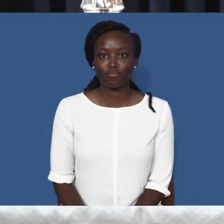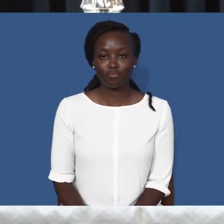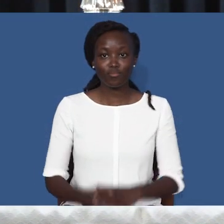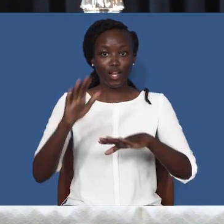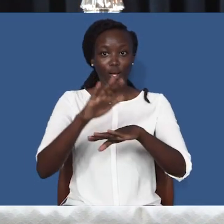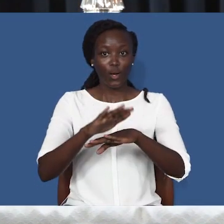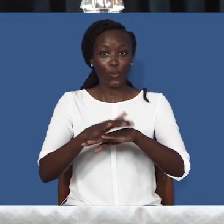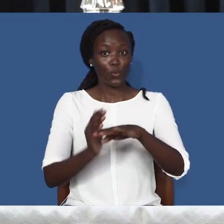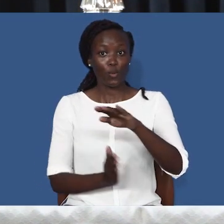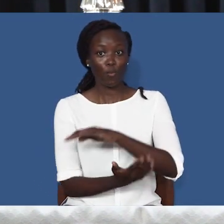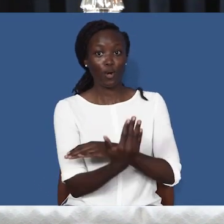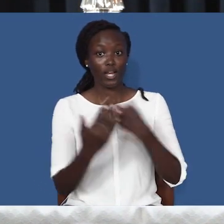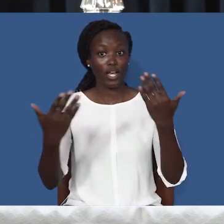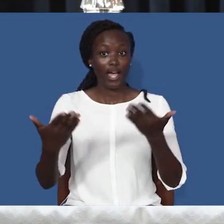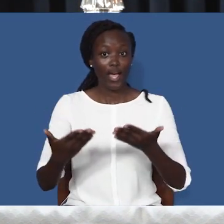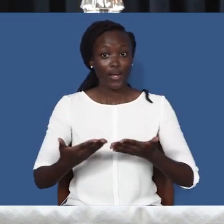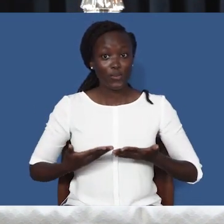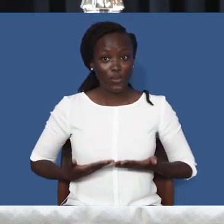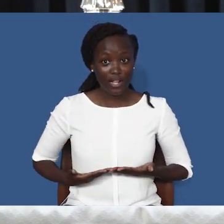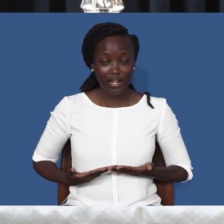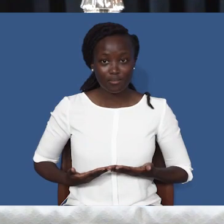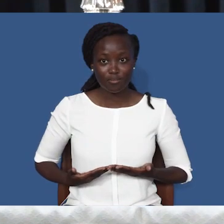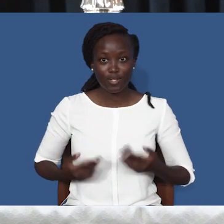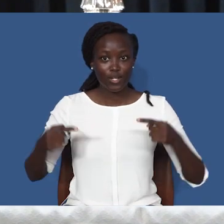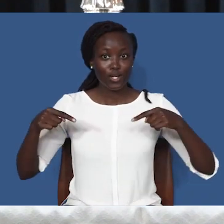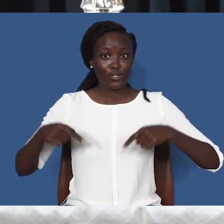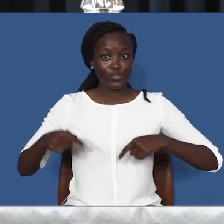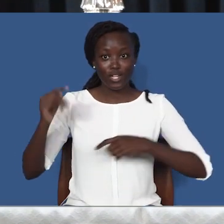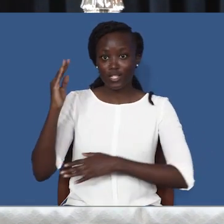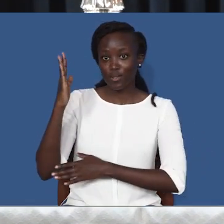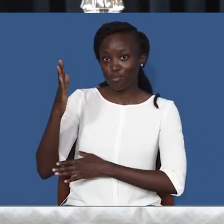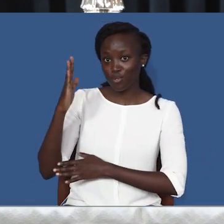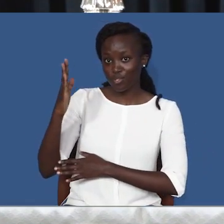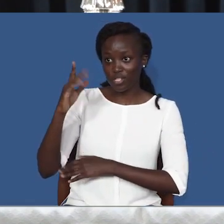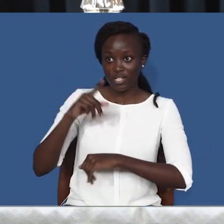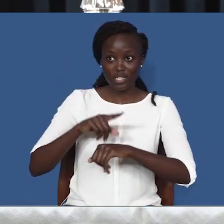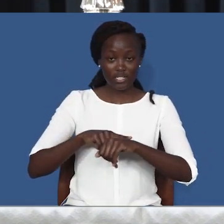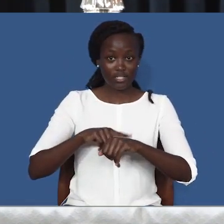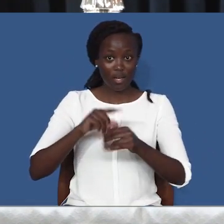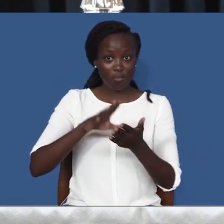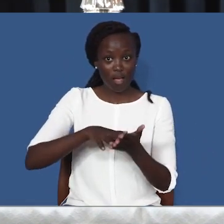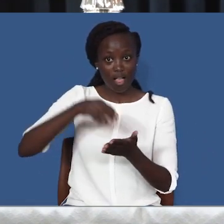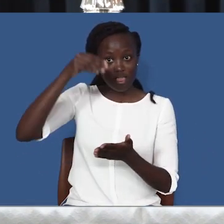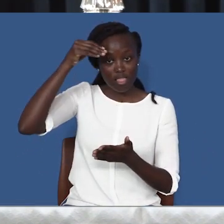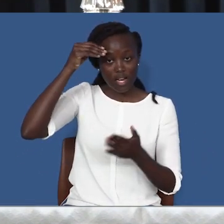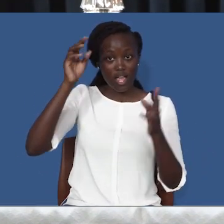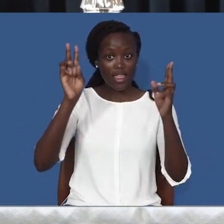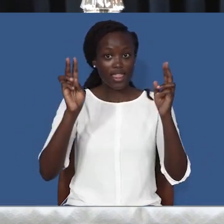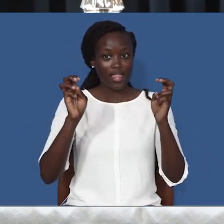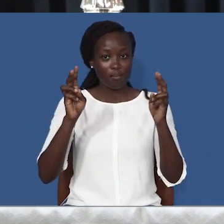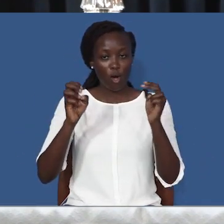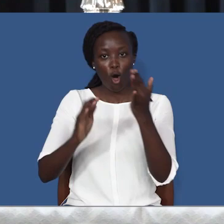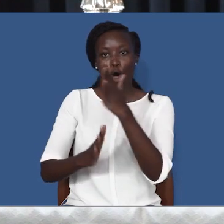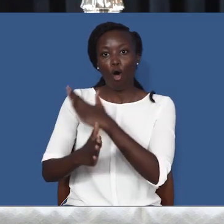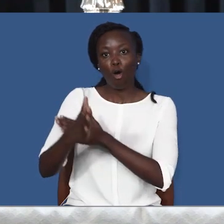Well, good morning, and once again, welcome today as we reflect on the subject of God's